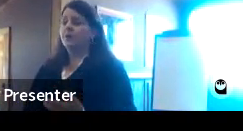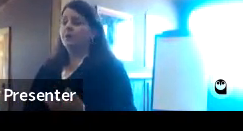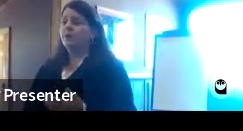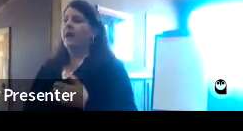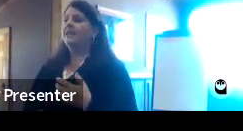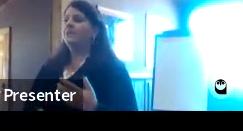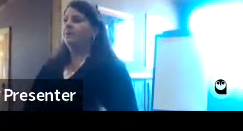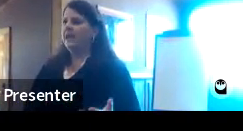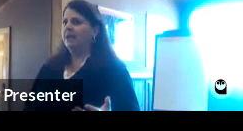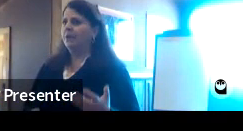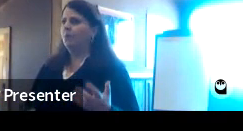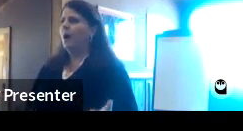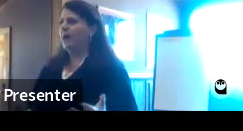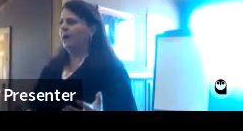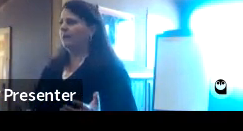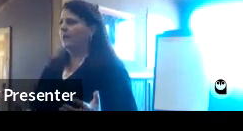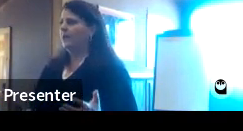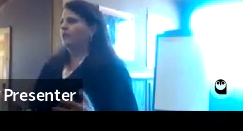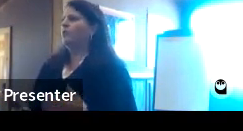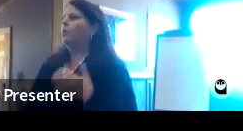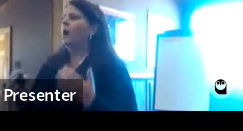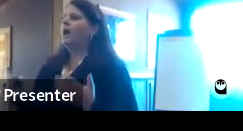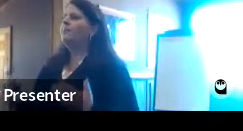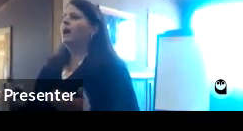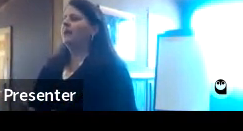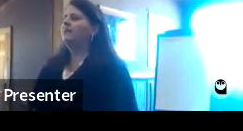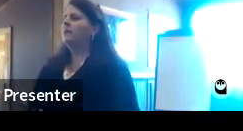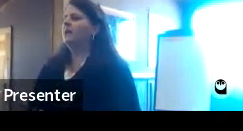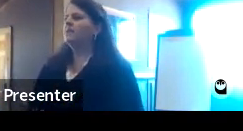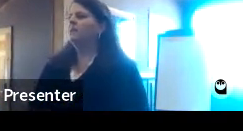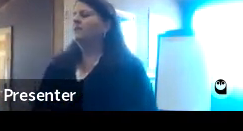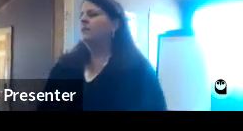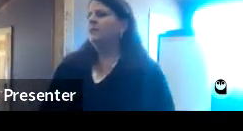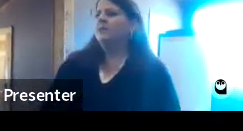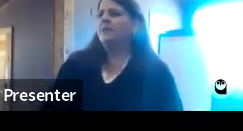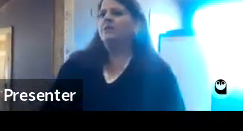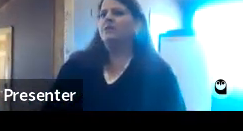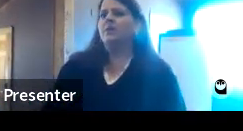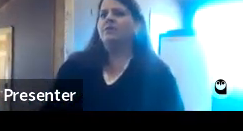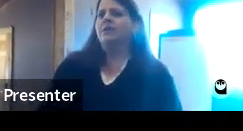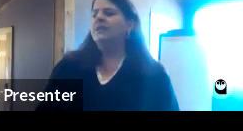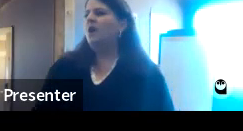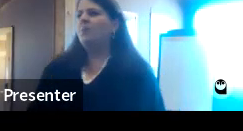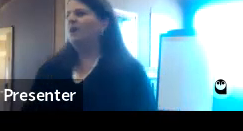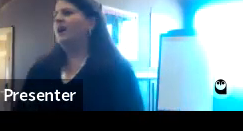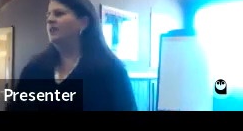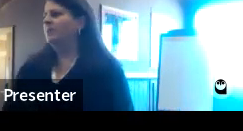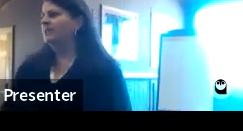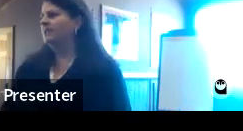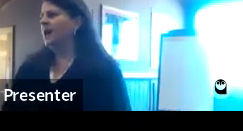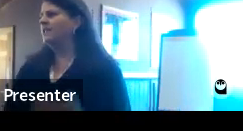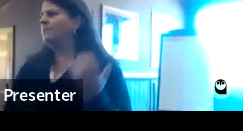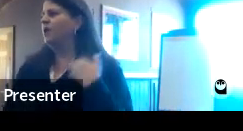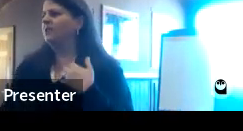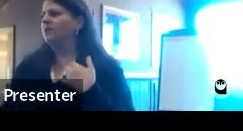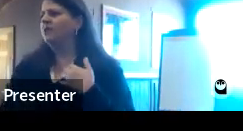an expert and explain the why. So the why behind these cases of DV and sex assault is not part of our